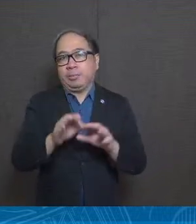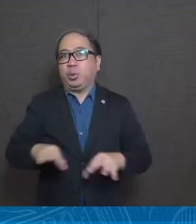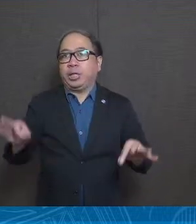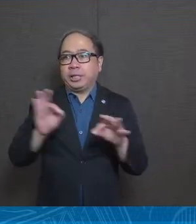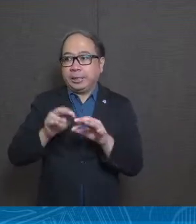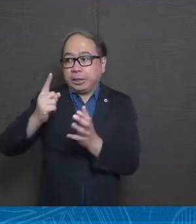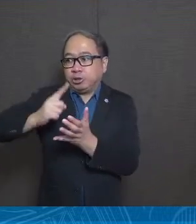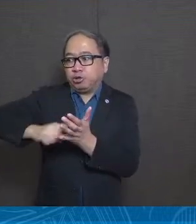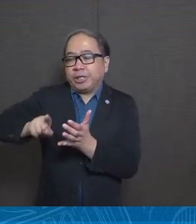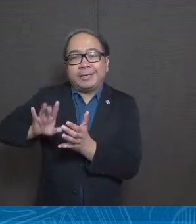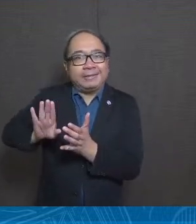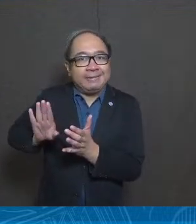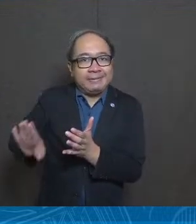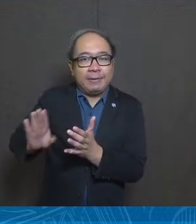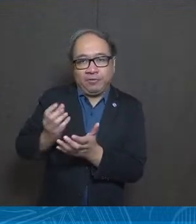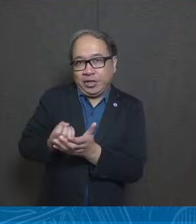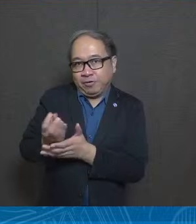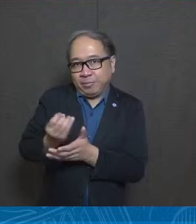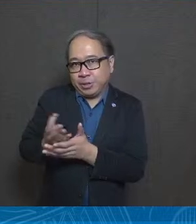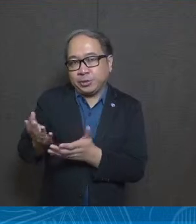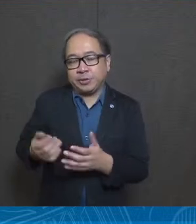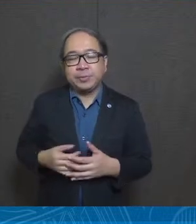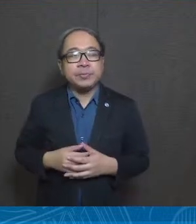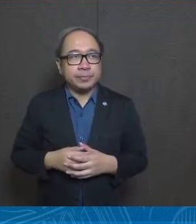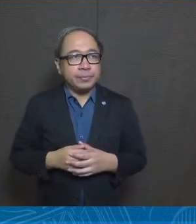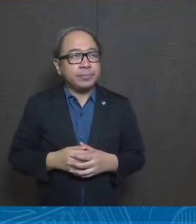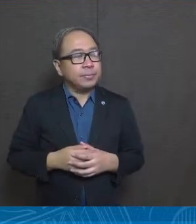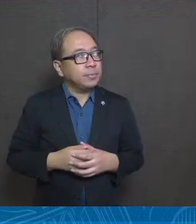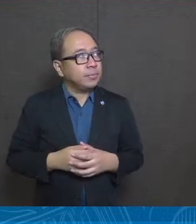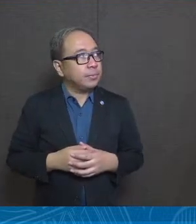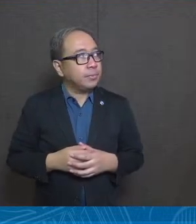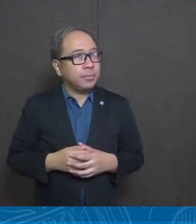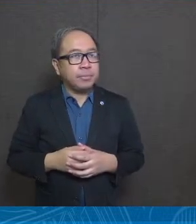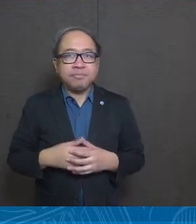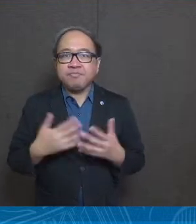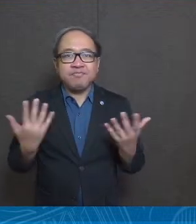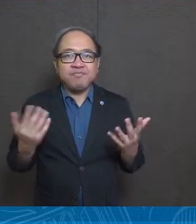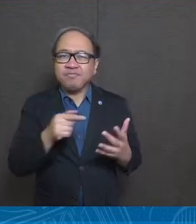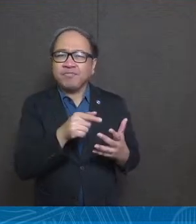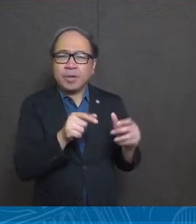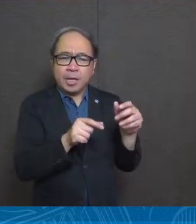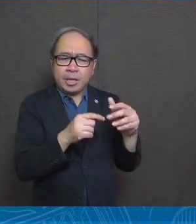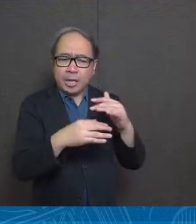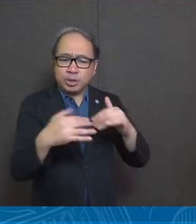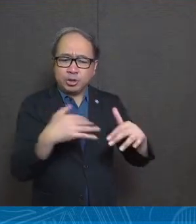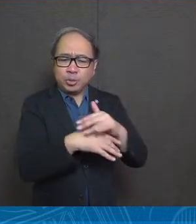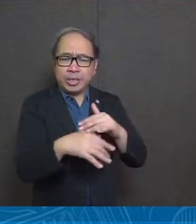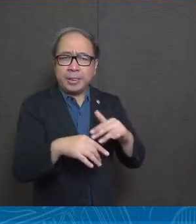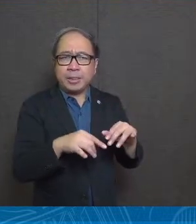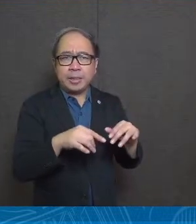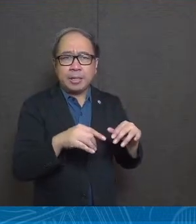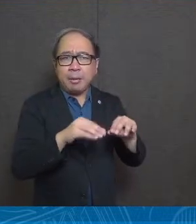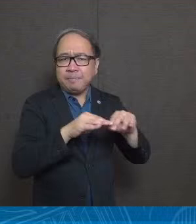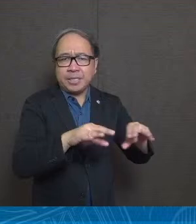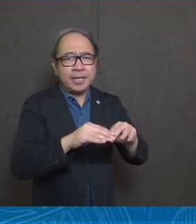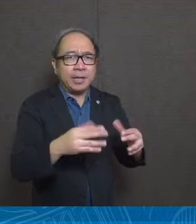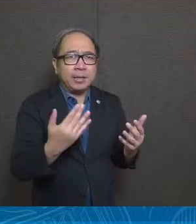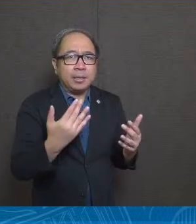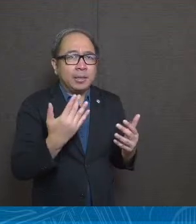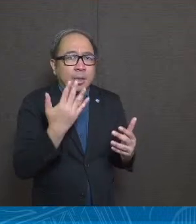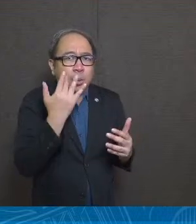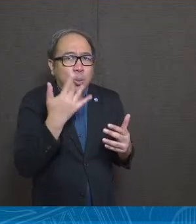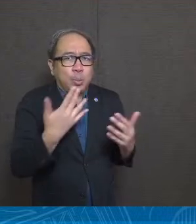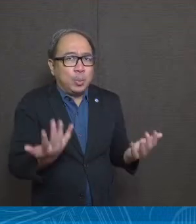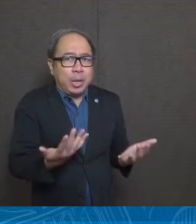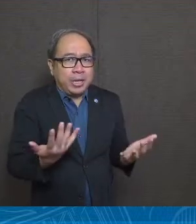is very important. Then why we are relying on social media? So left side is the advantage. It's very